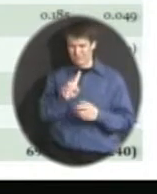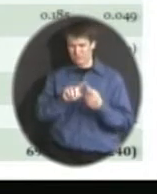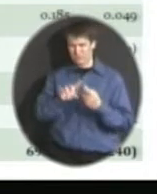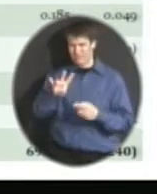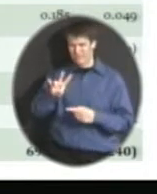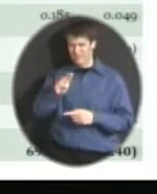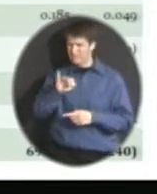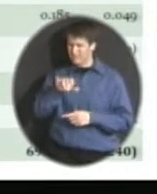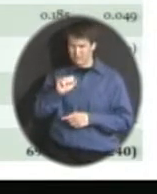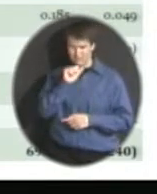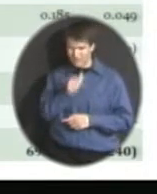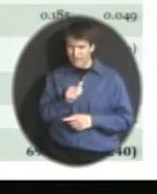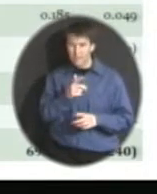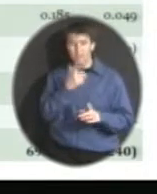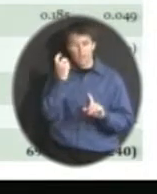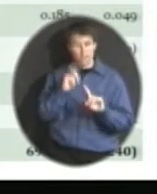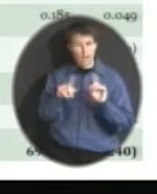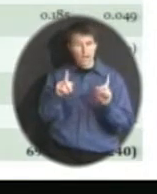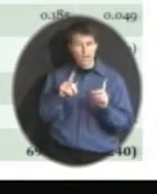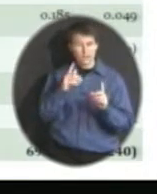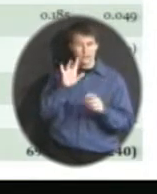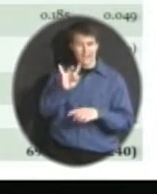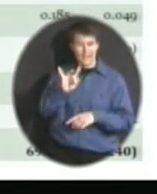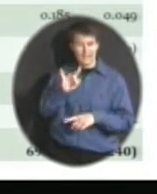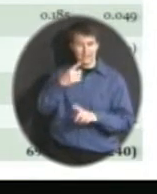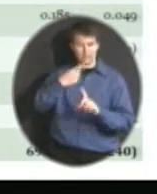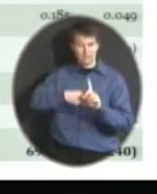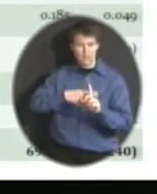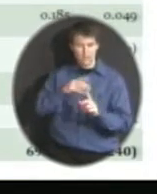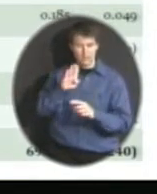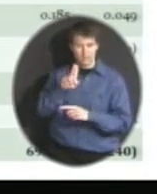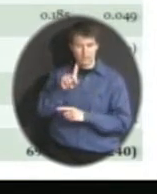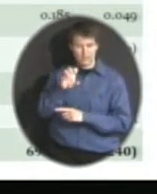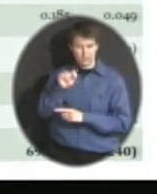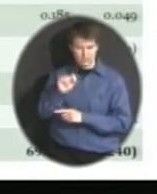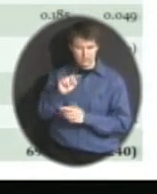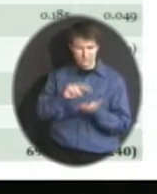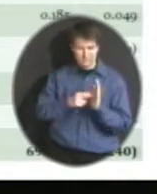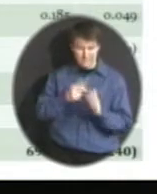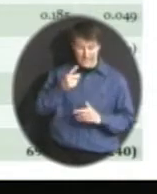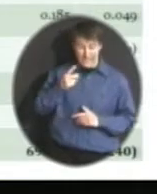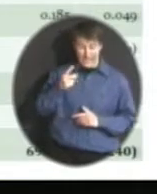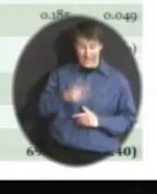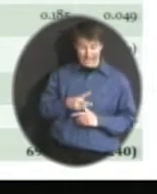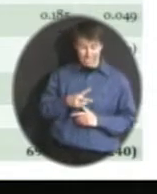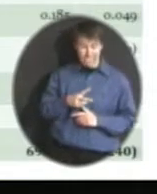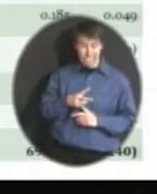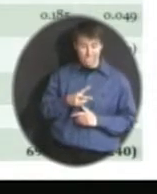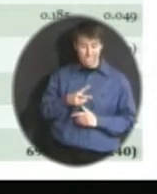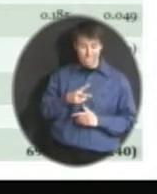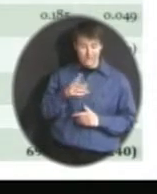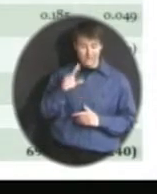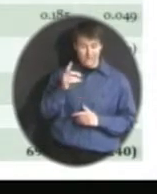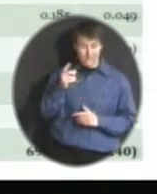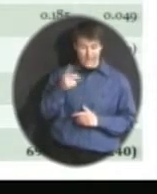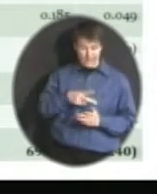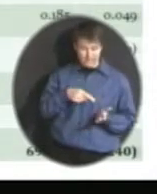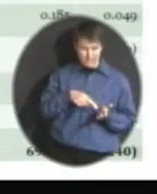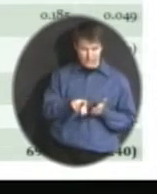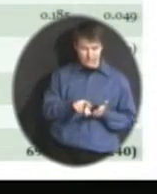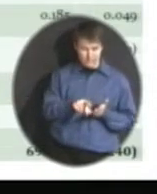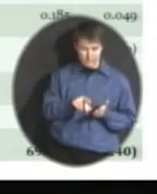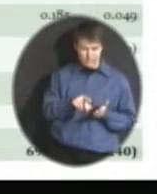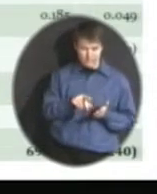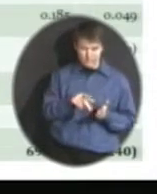is, it gets a little complicated, but it's an 18-month budget. We only have to get 1/2 of the payment ready. It's the first 6-month